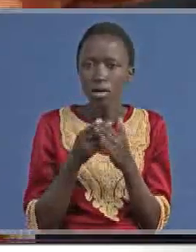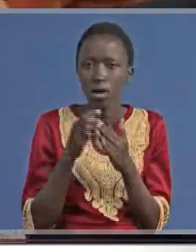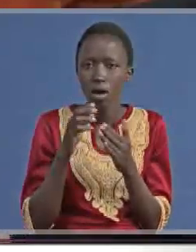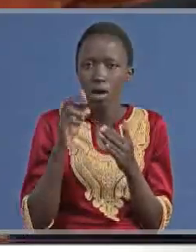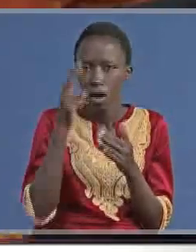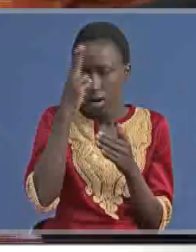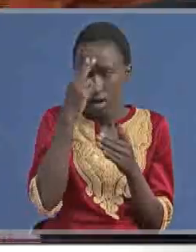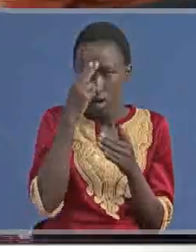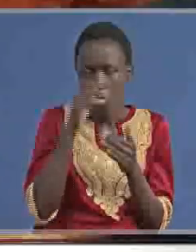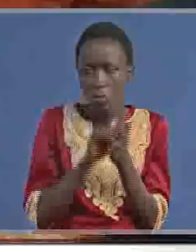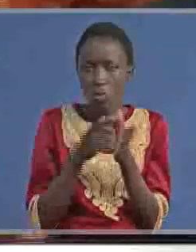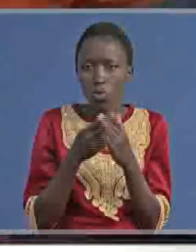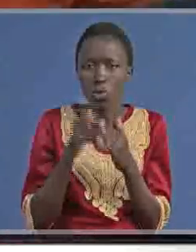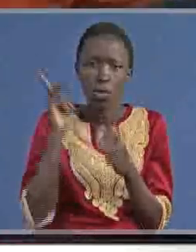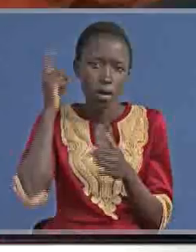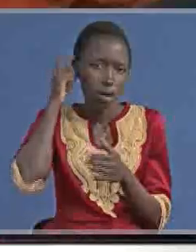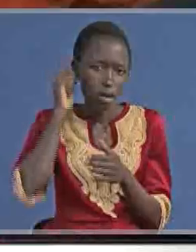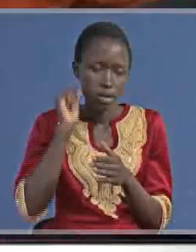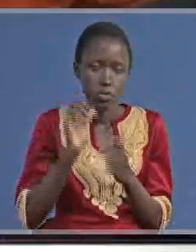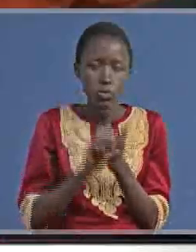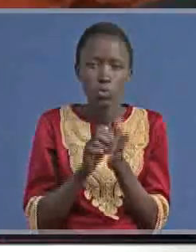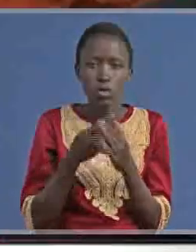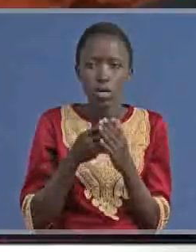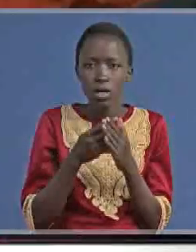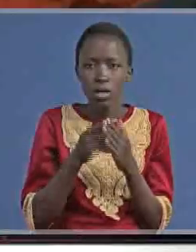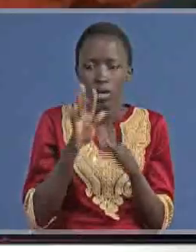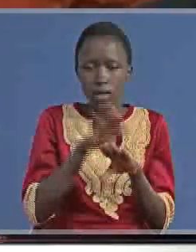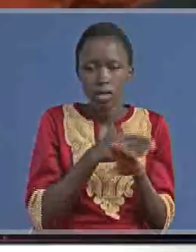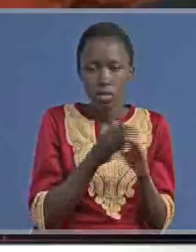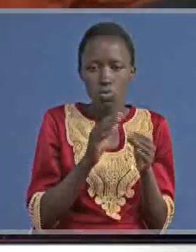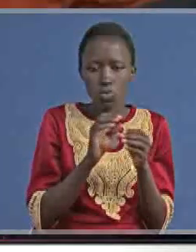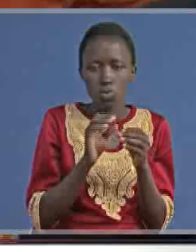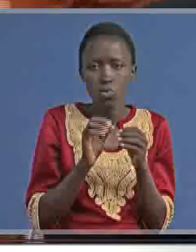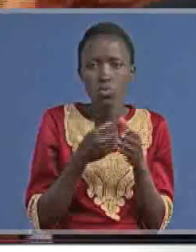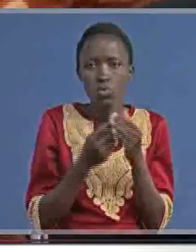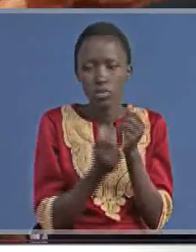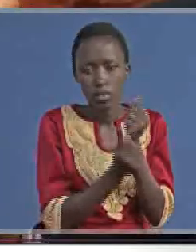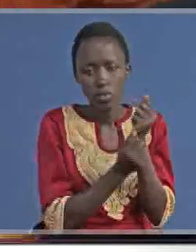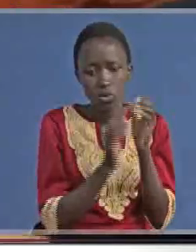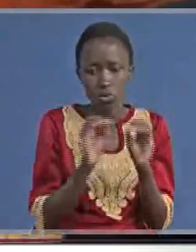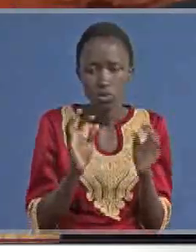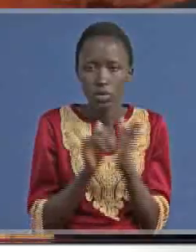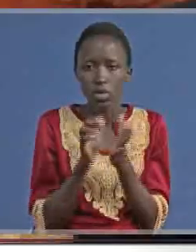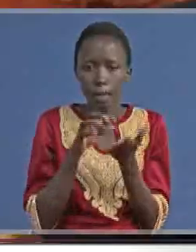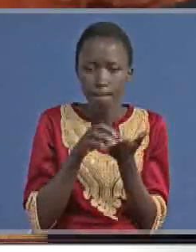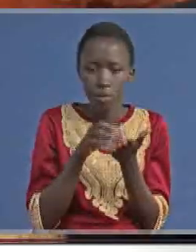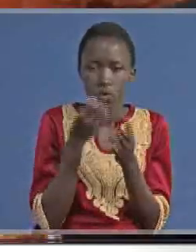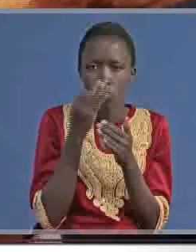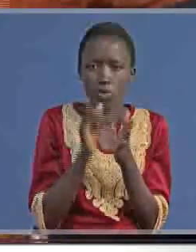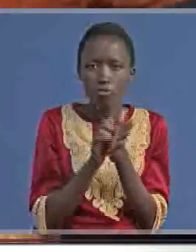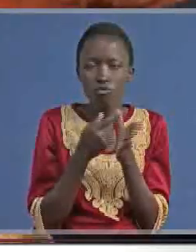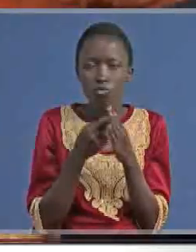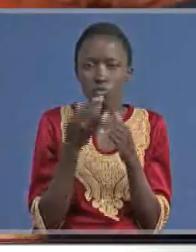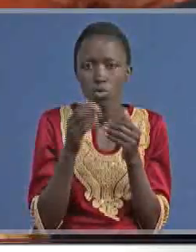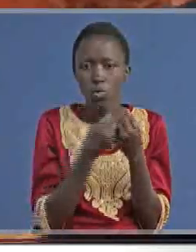which is mostly Kalenjin and Kikuyu, that do not support their position of running for governorship.